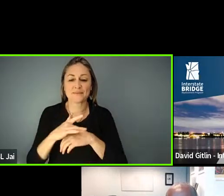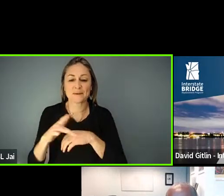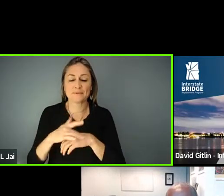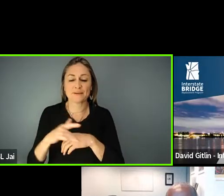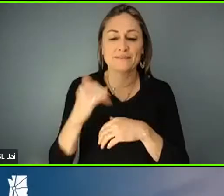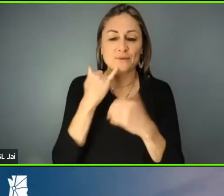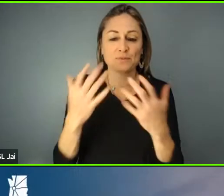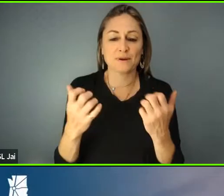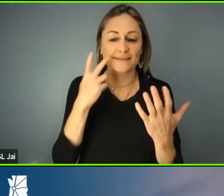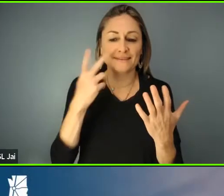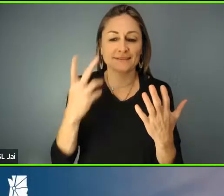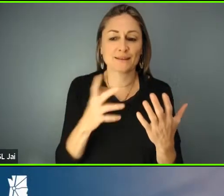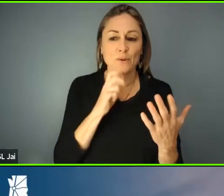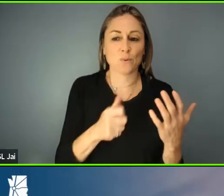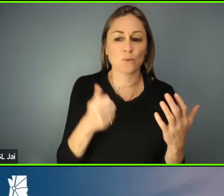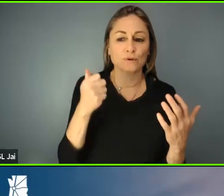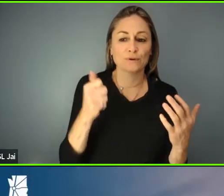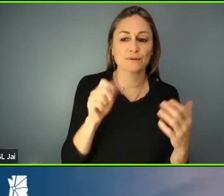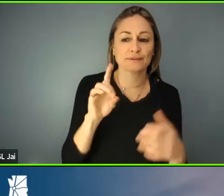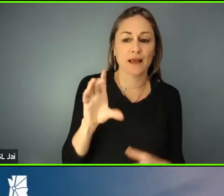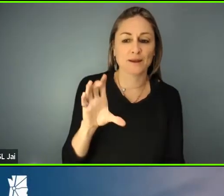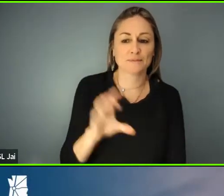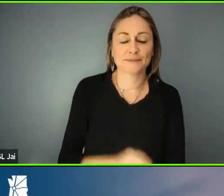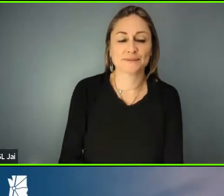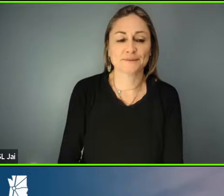older documents.